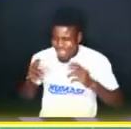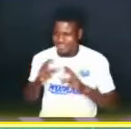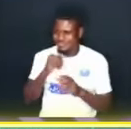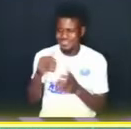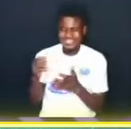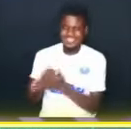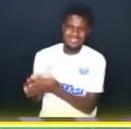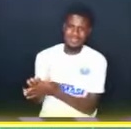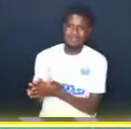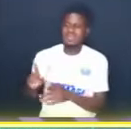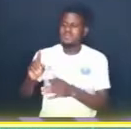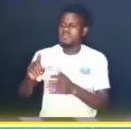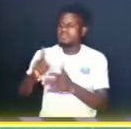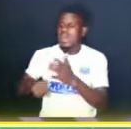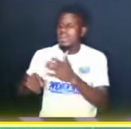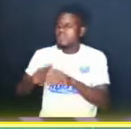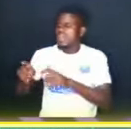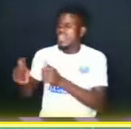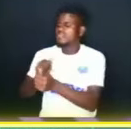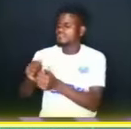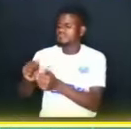despised and weak, they totally